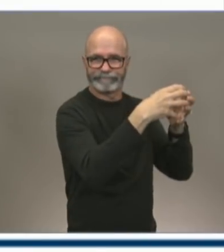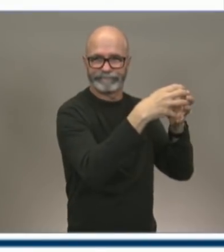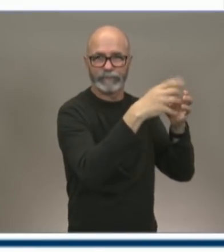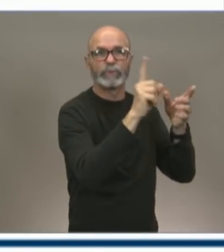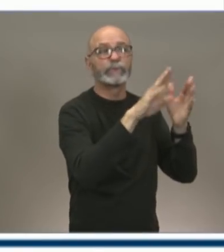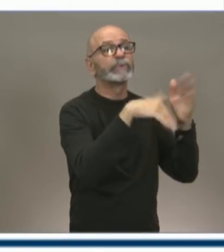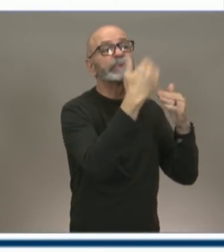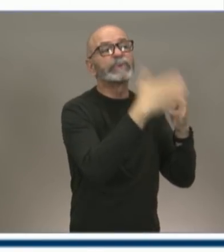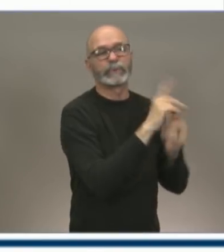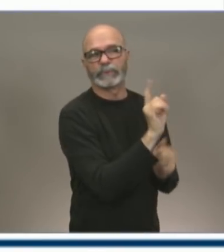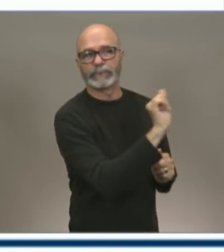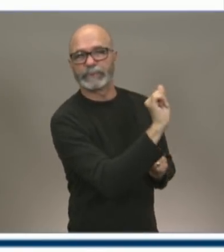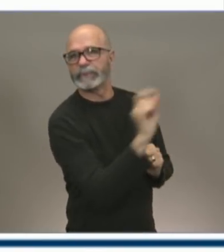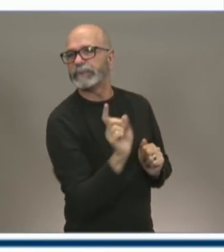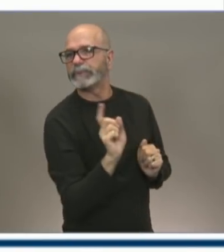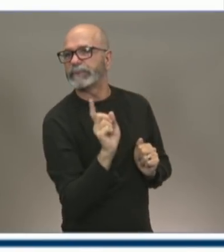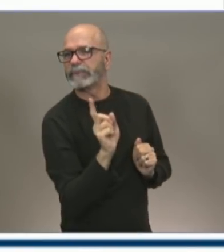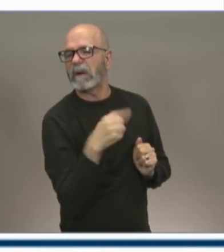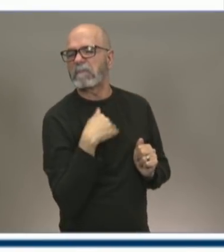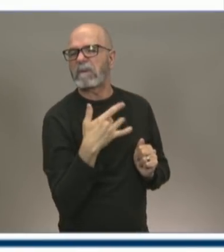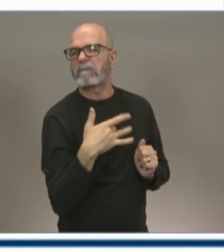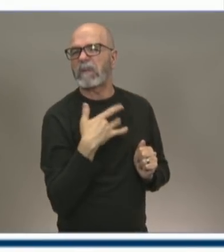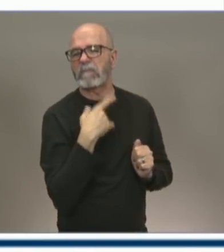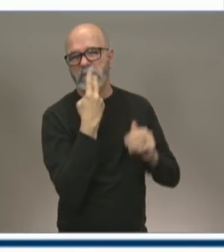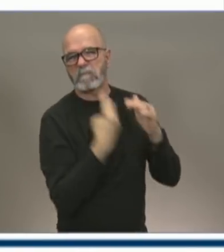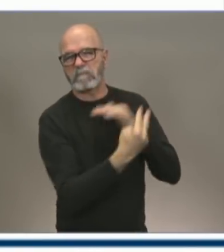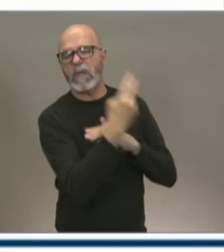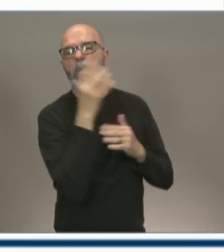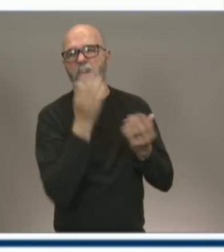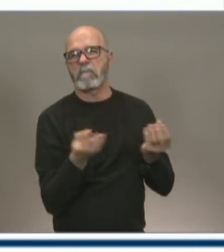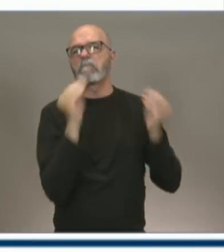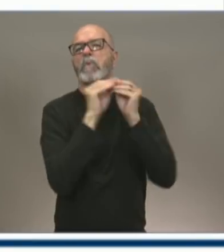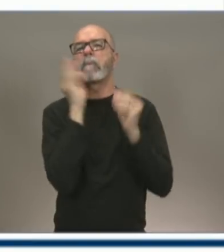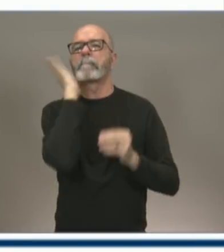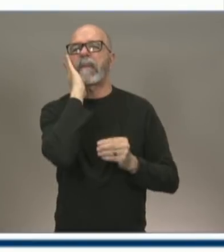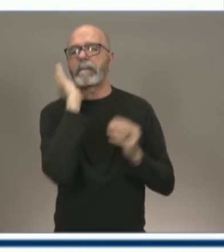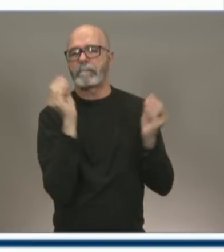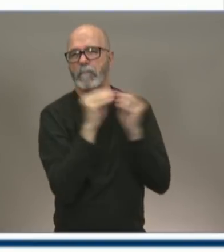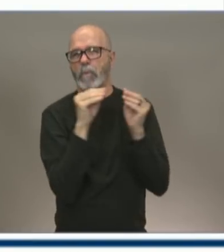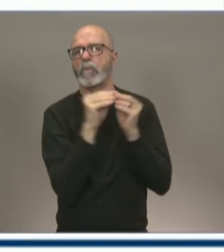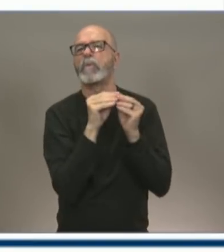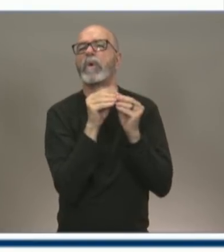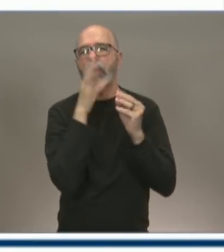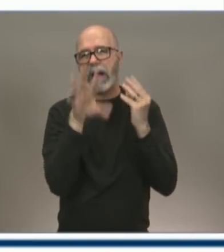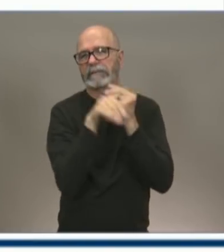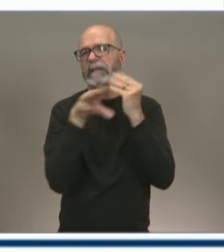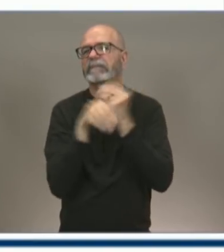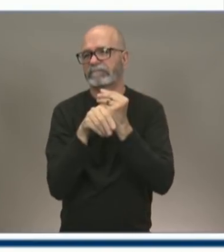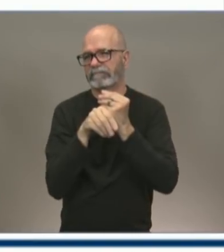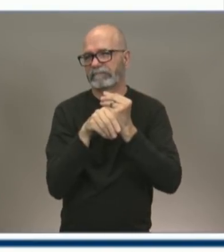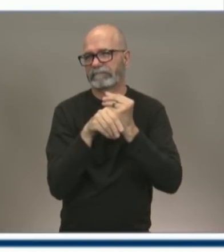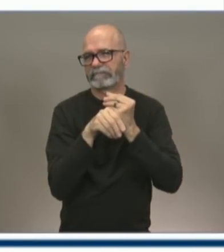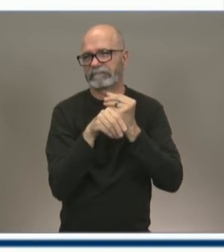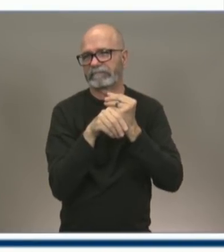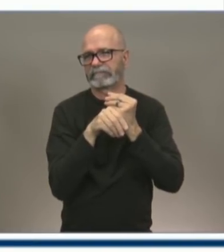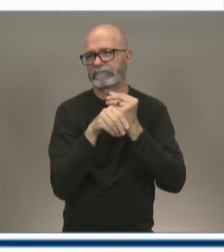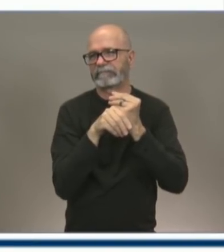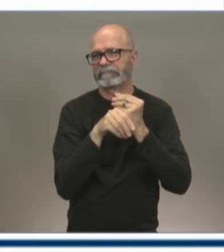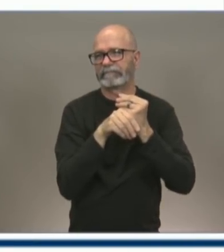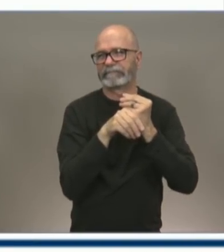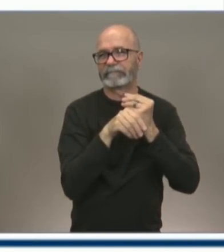adding long-term care beds, new beds as well. But that'll be something that as the data